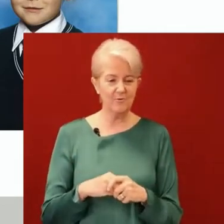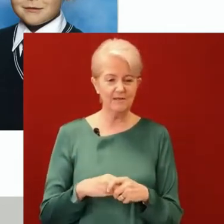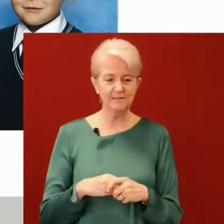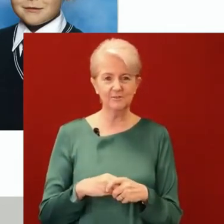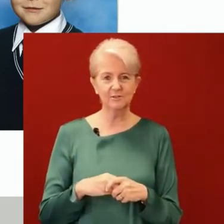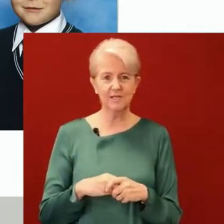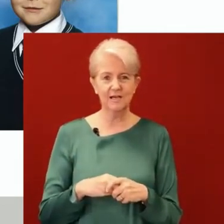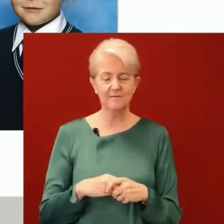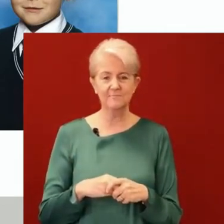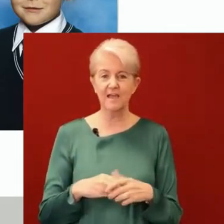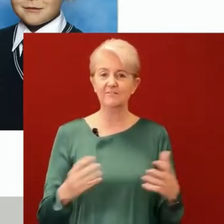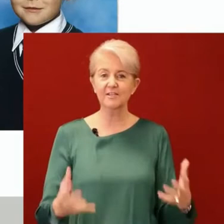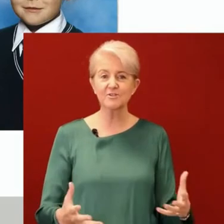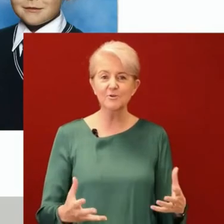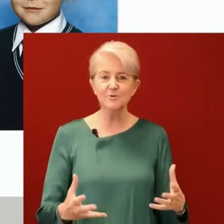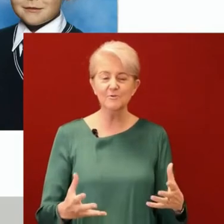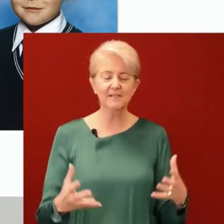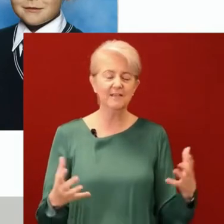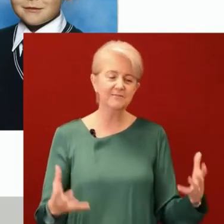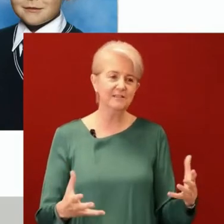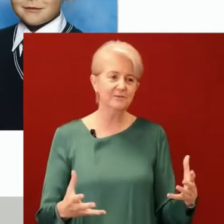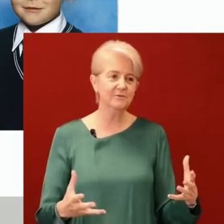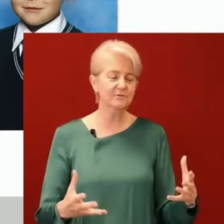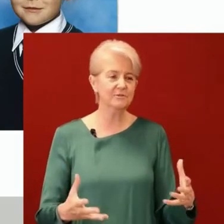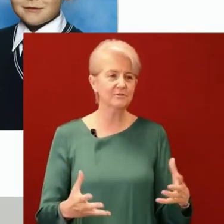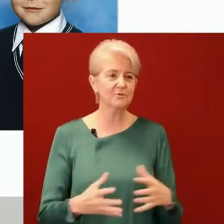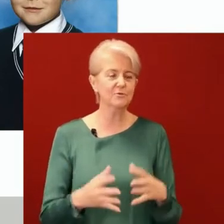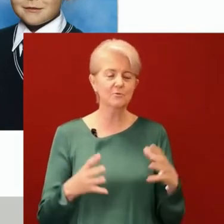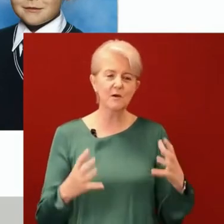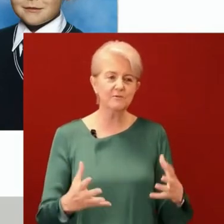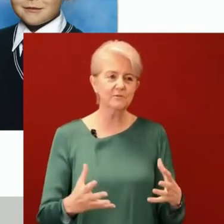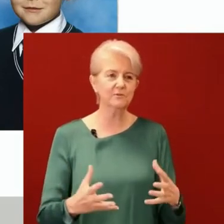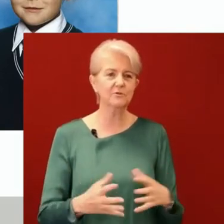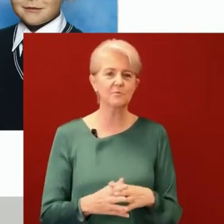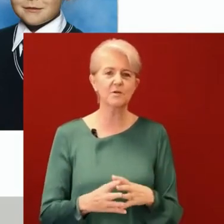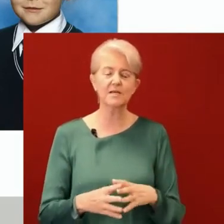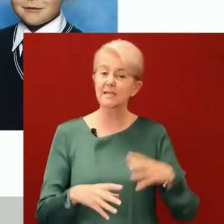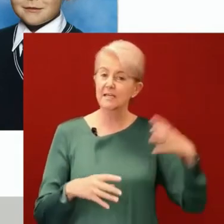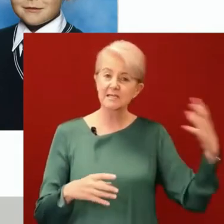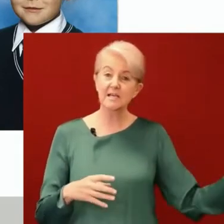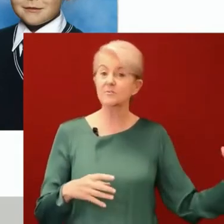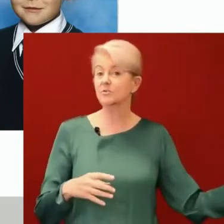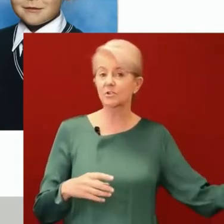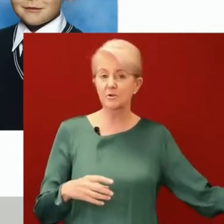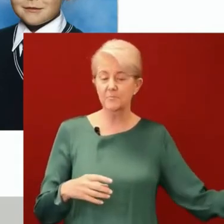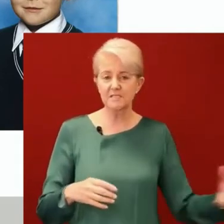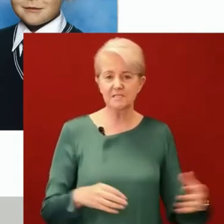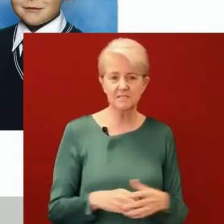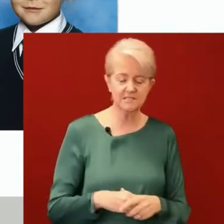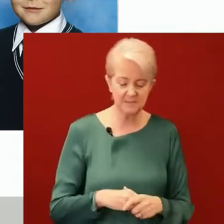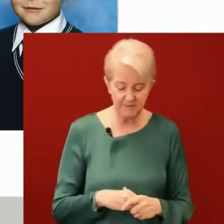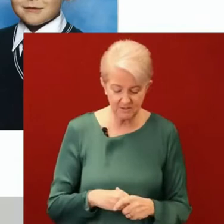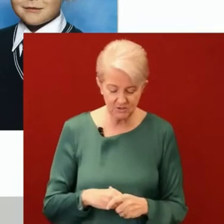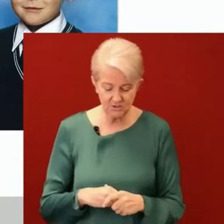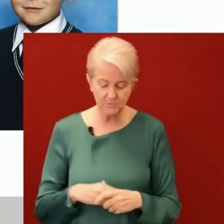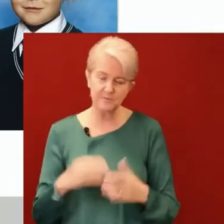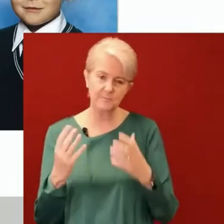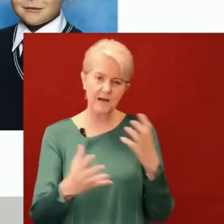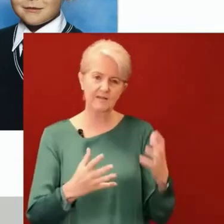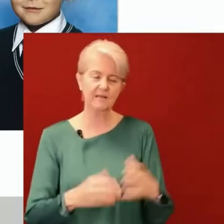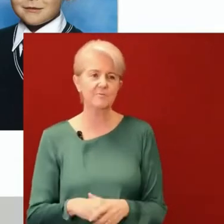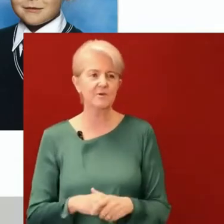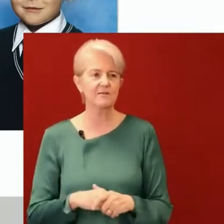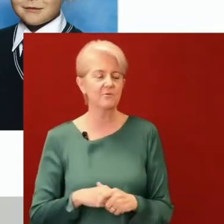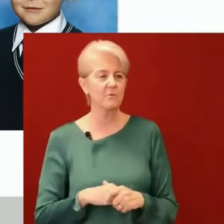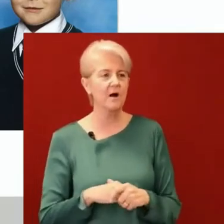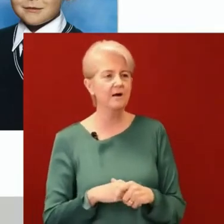a great little Catholic school, a lovely little school, wonderful little community, same school that her big sisters had been to, so we'd been